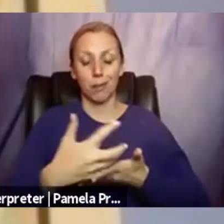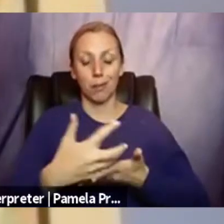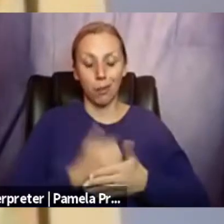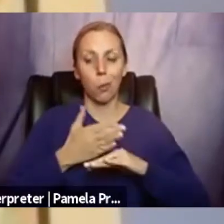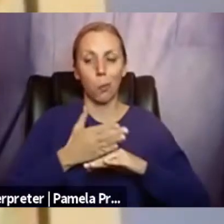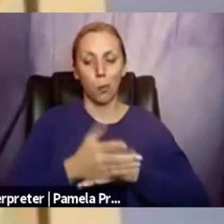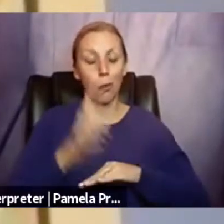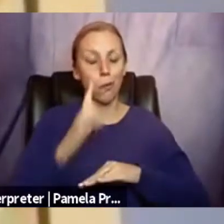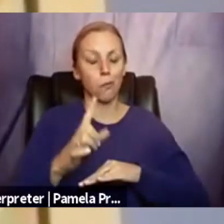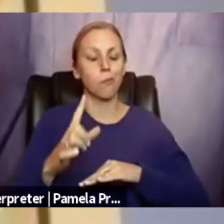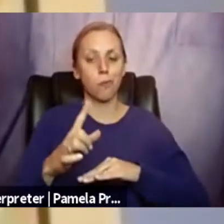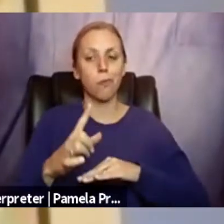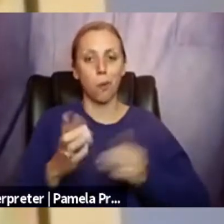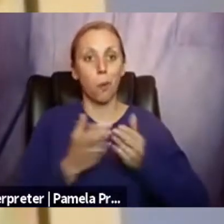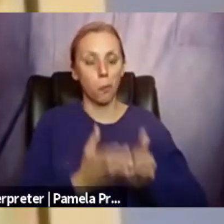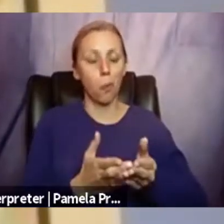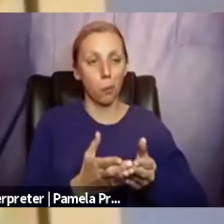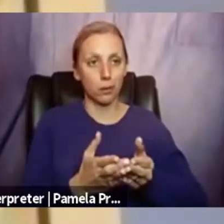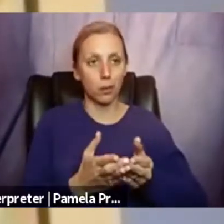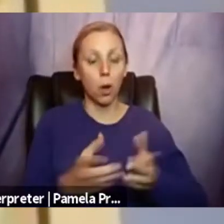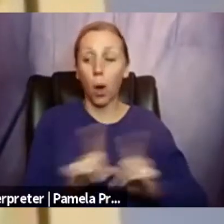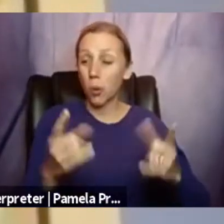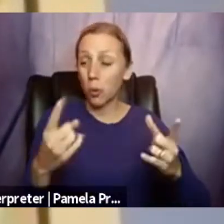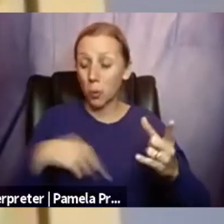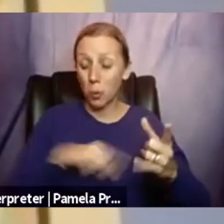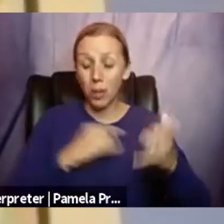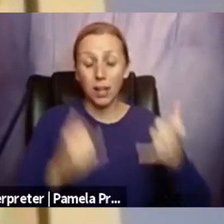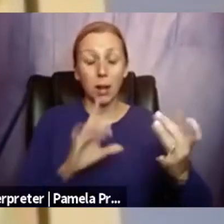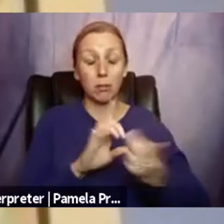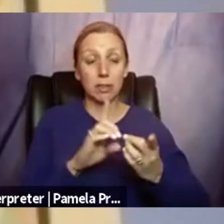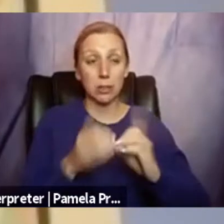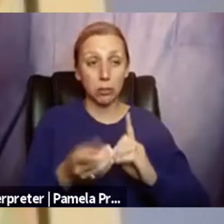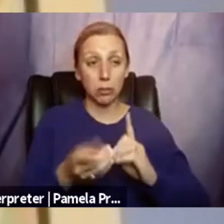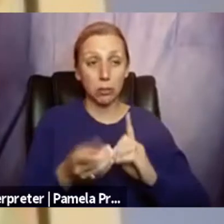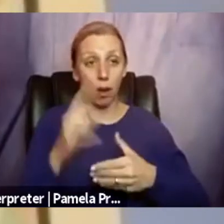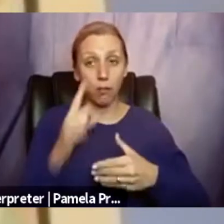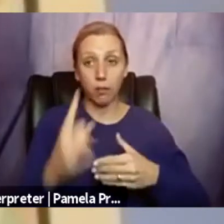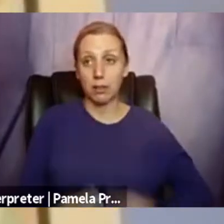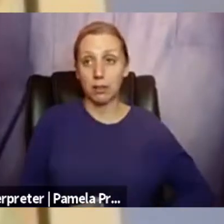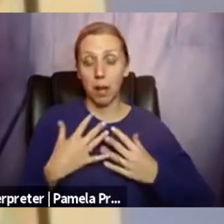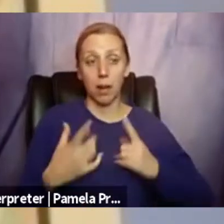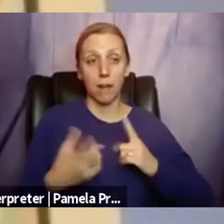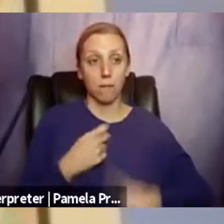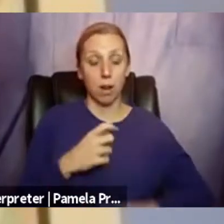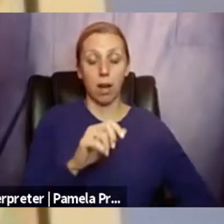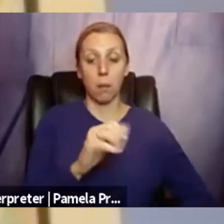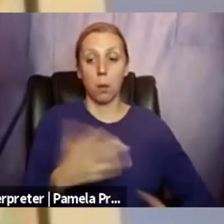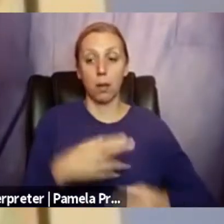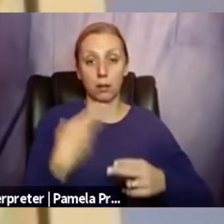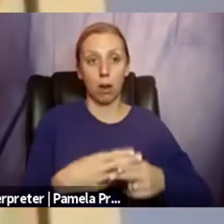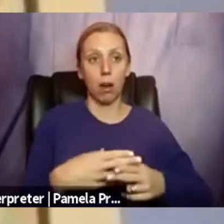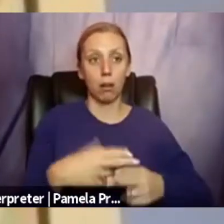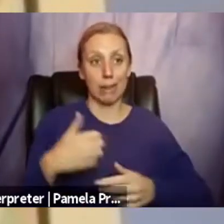Additionally, as we are gathered digitally and inspired by Adrian Wong of Spiderweb Show in what is currently called